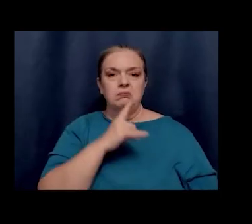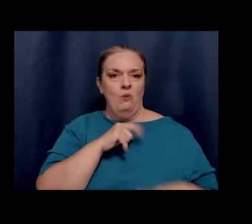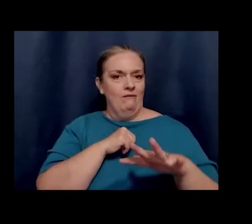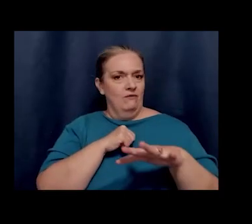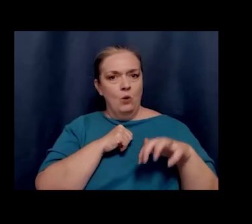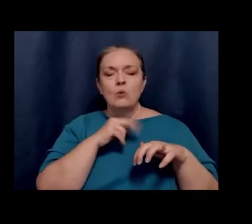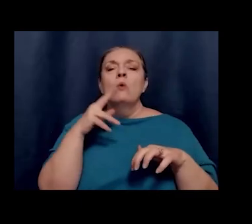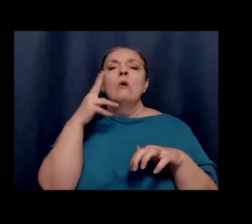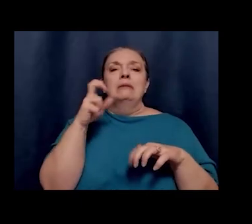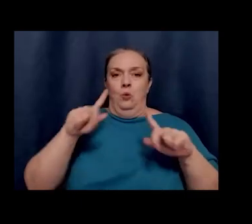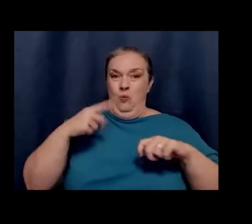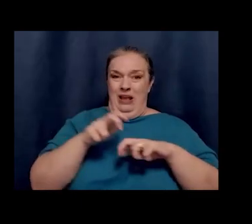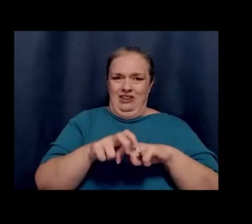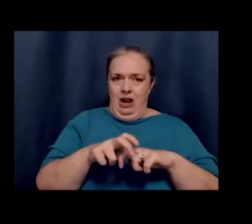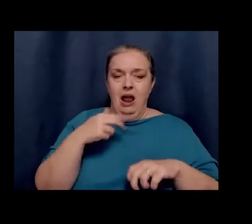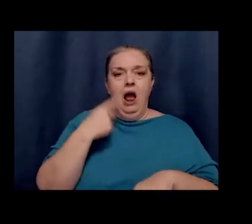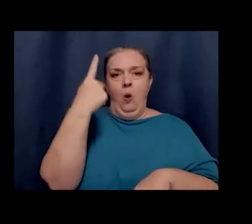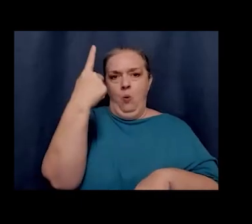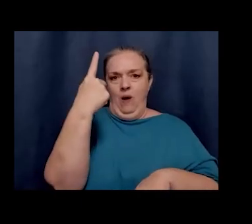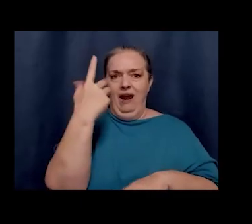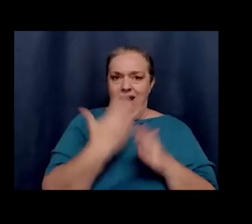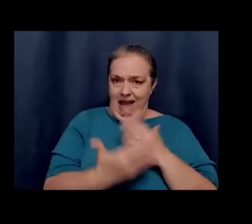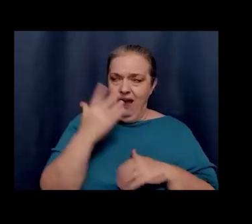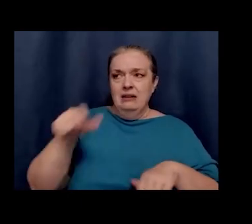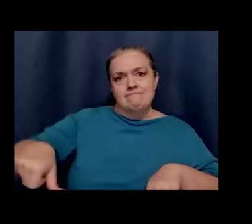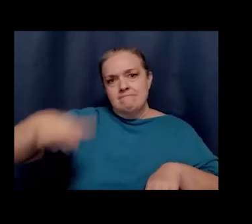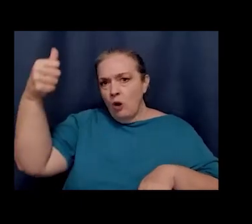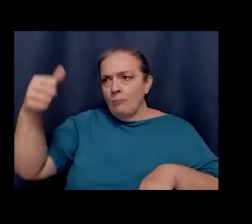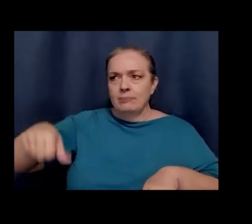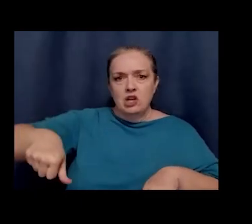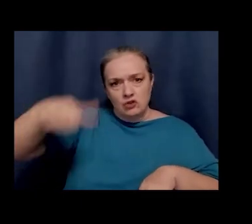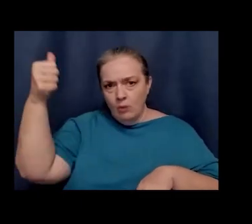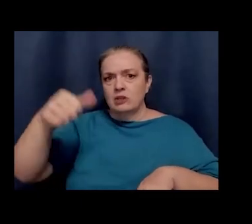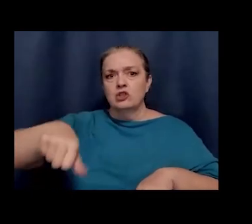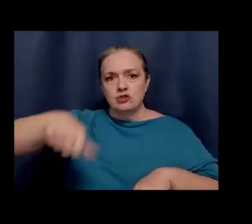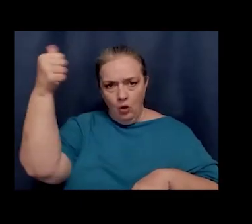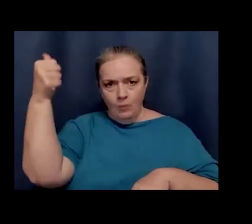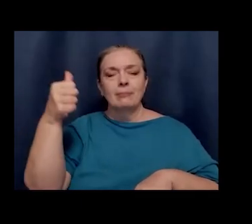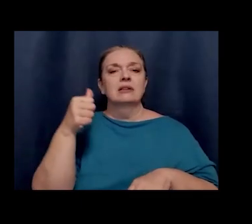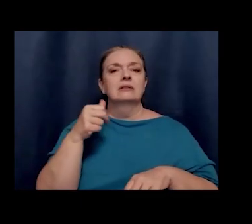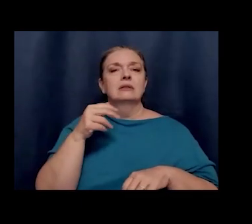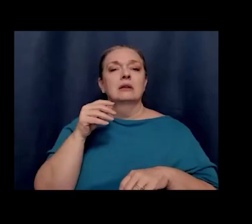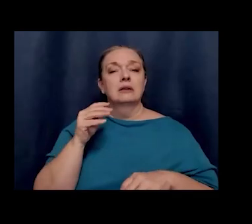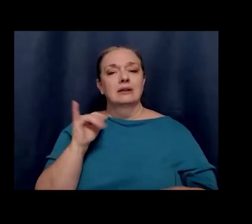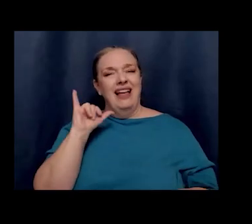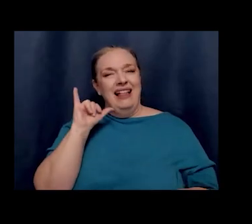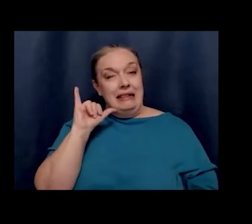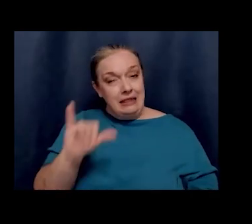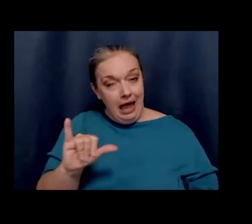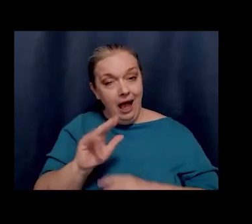Wheelchair-bound, he continued to sculpt with only one hand. And here are the personal stories that, for me, are